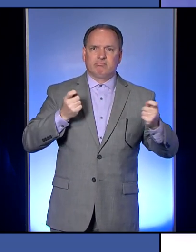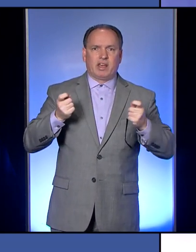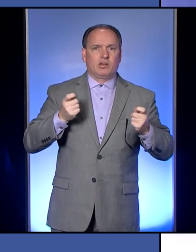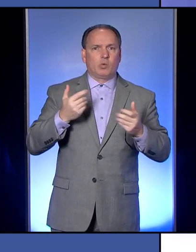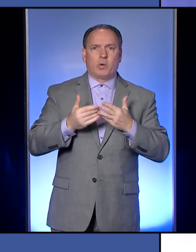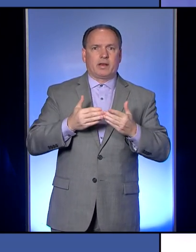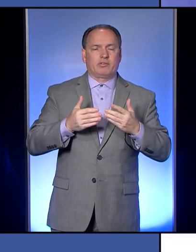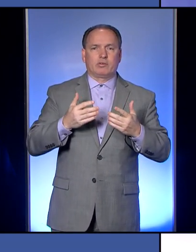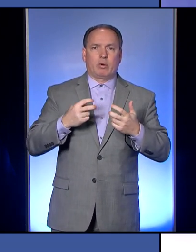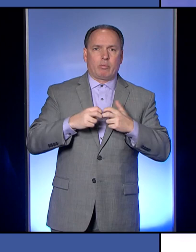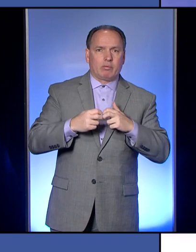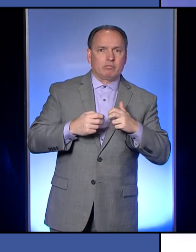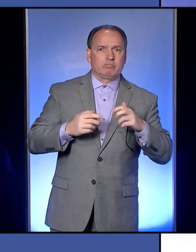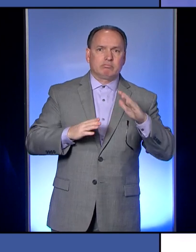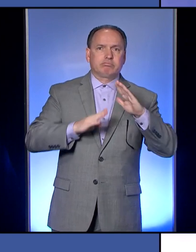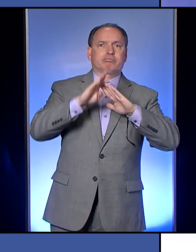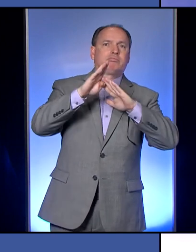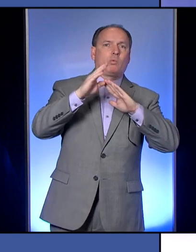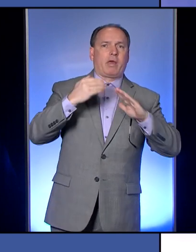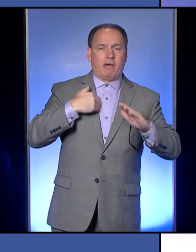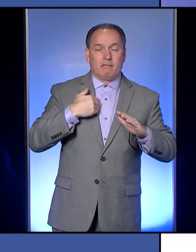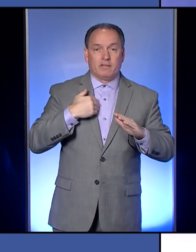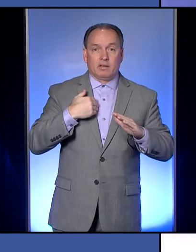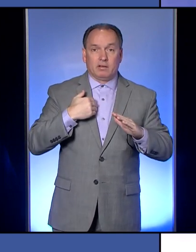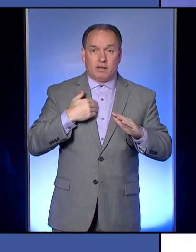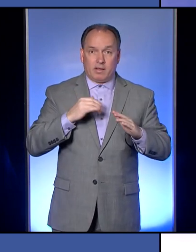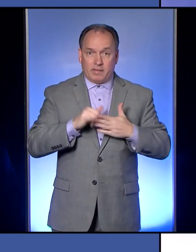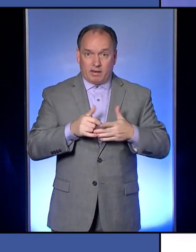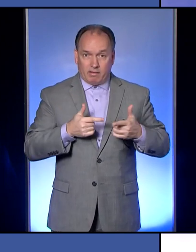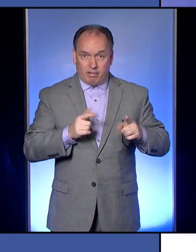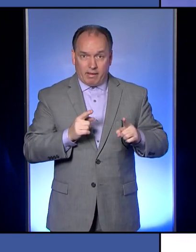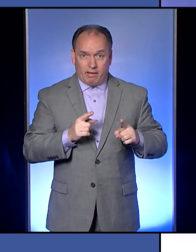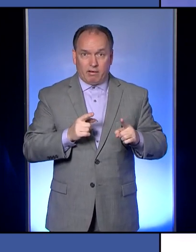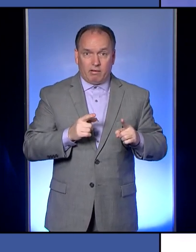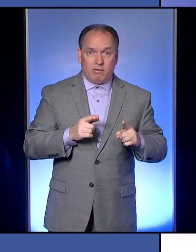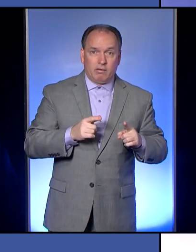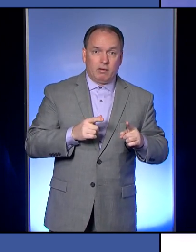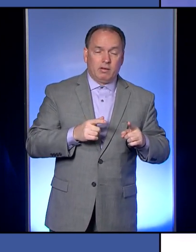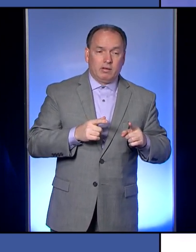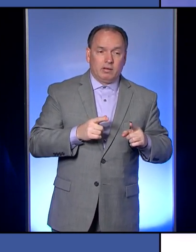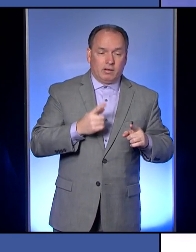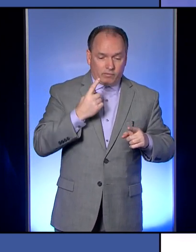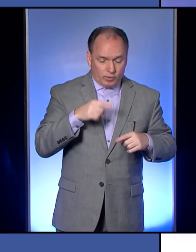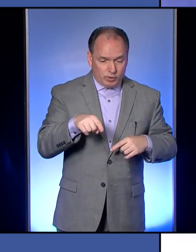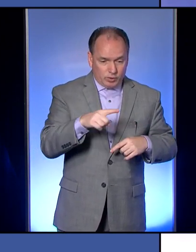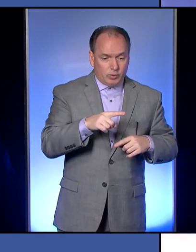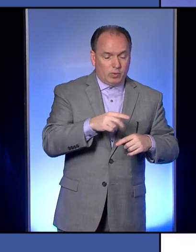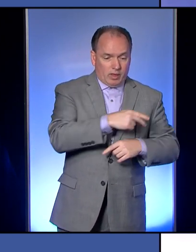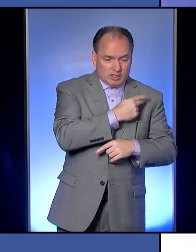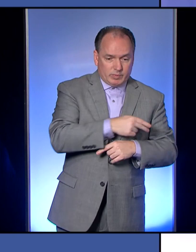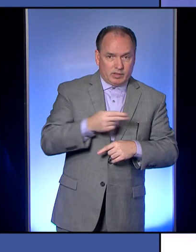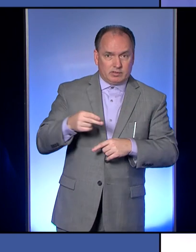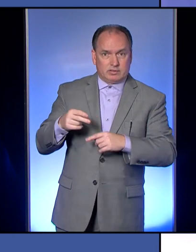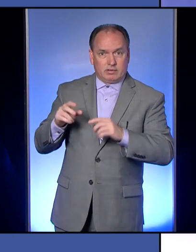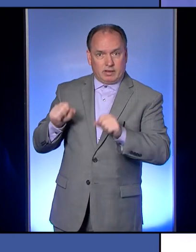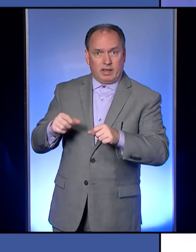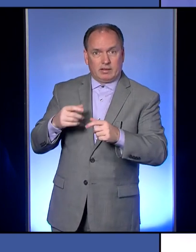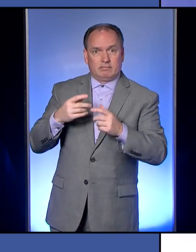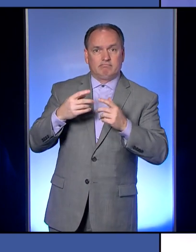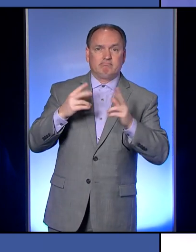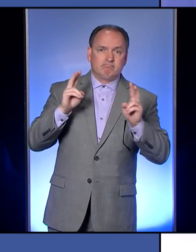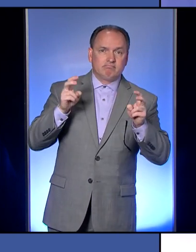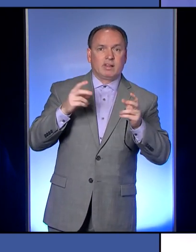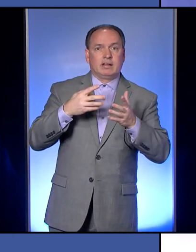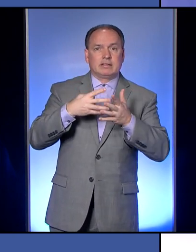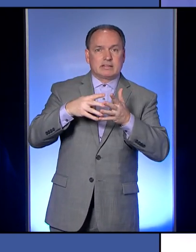have. Is that allowing and giving license to you all as healthcare providers to start scheduling,